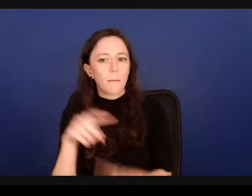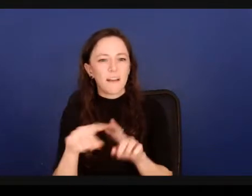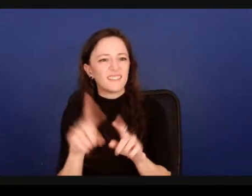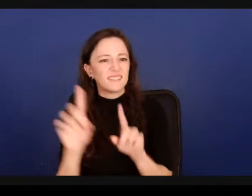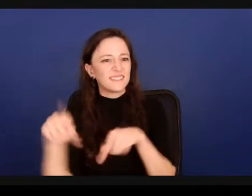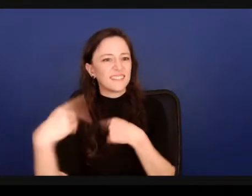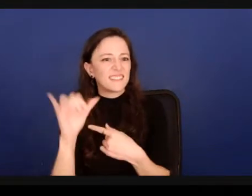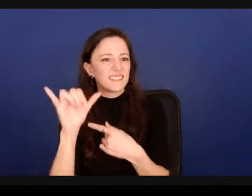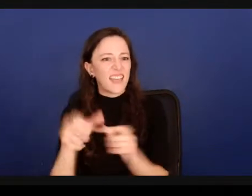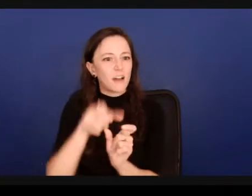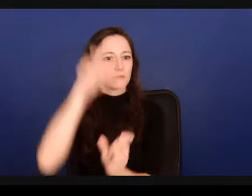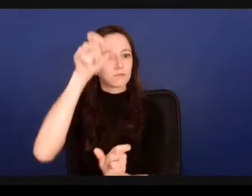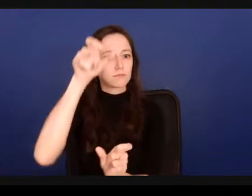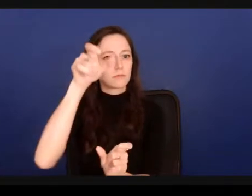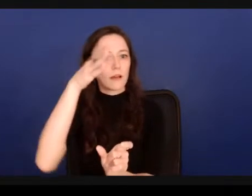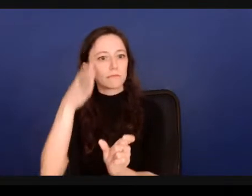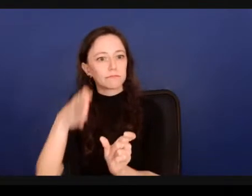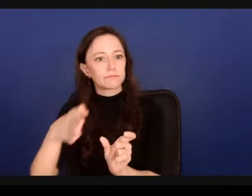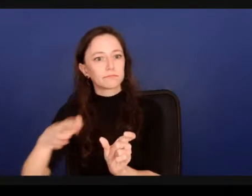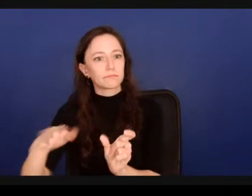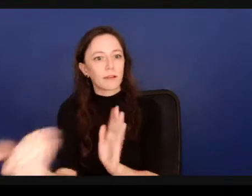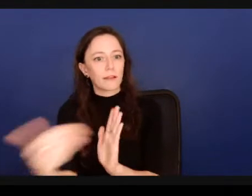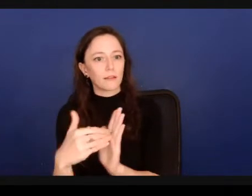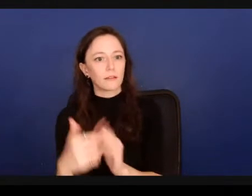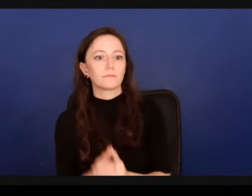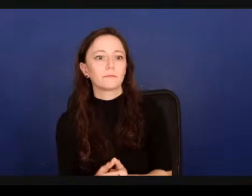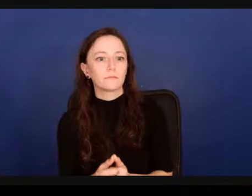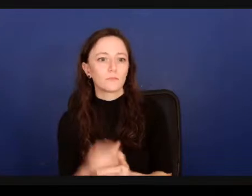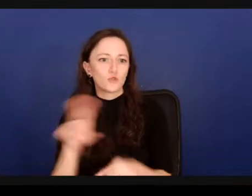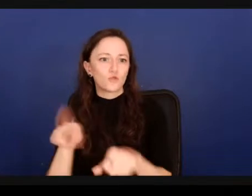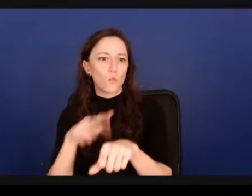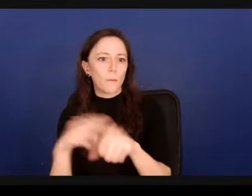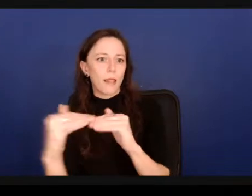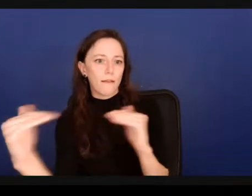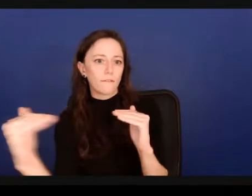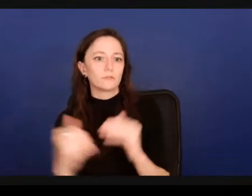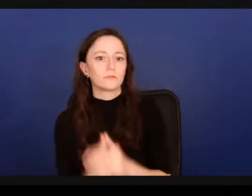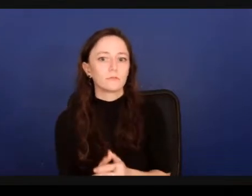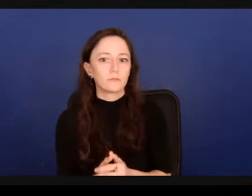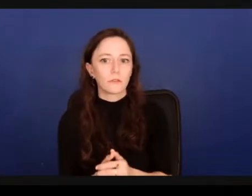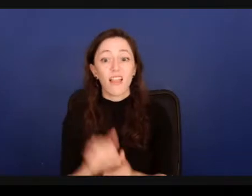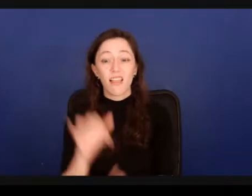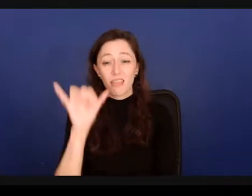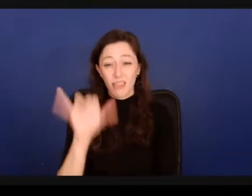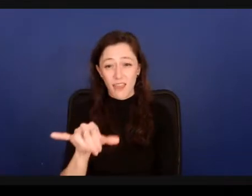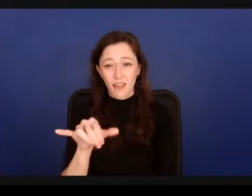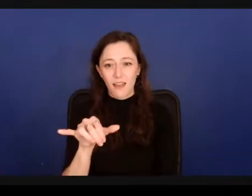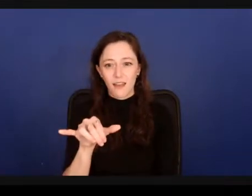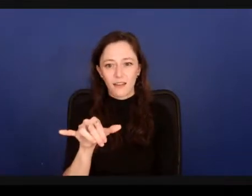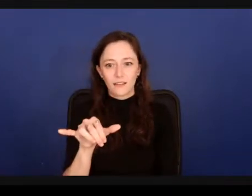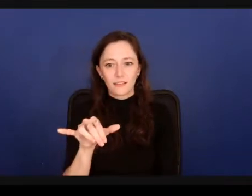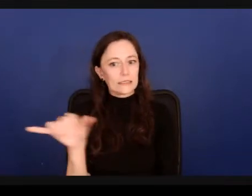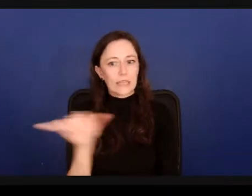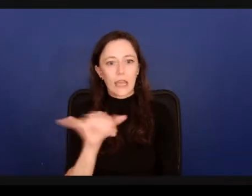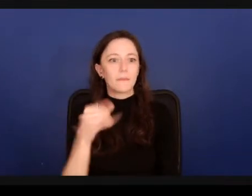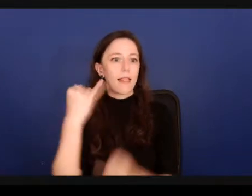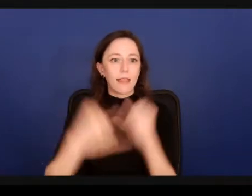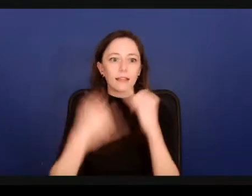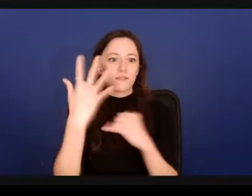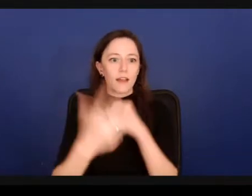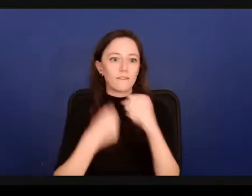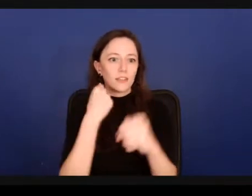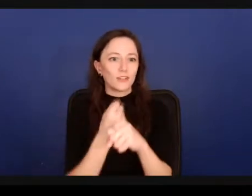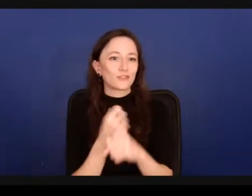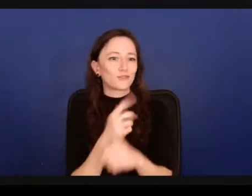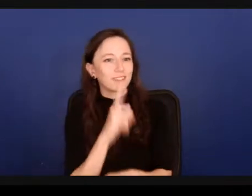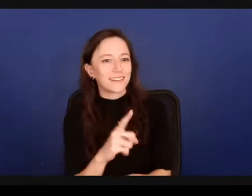lower background levels. And for the last 5 years, that little peak shows up just like this. So that's why I say it's comical.